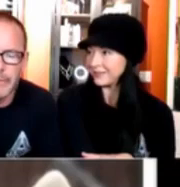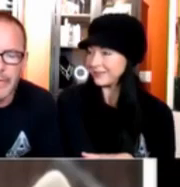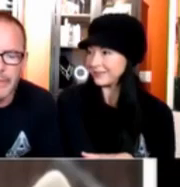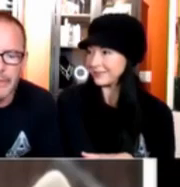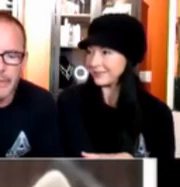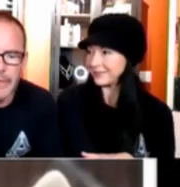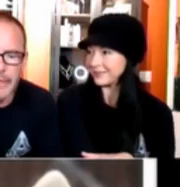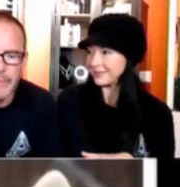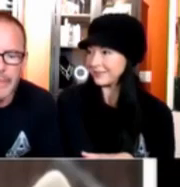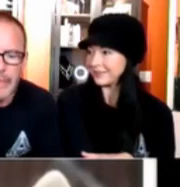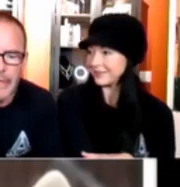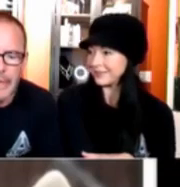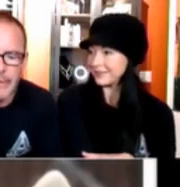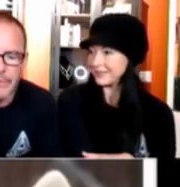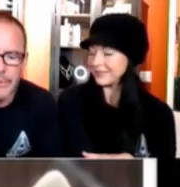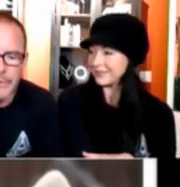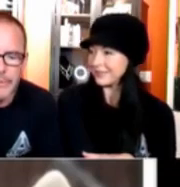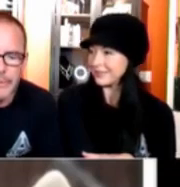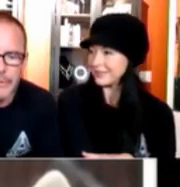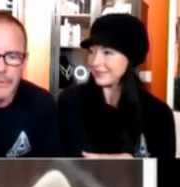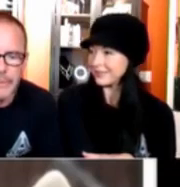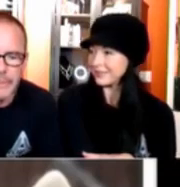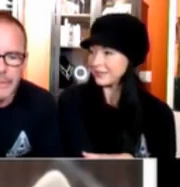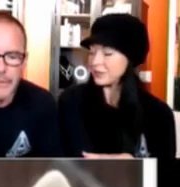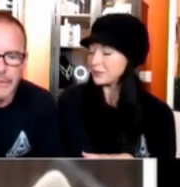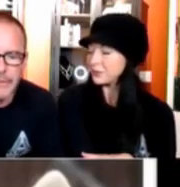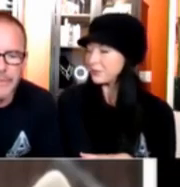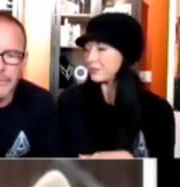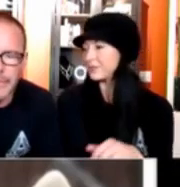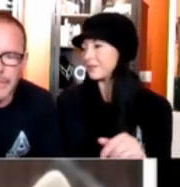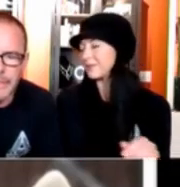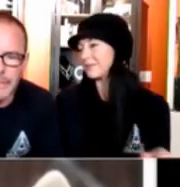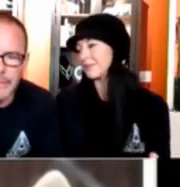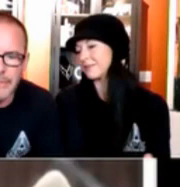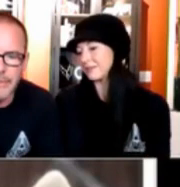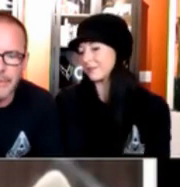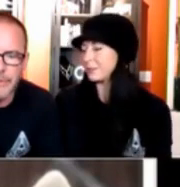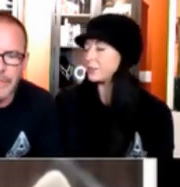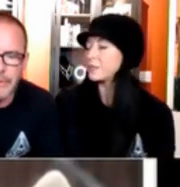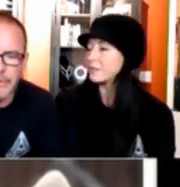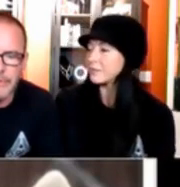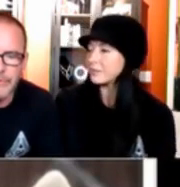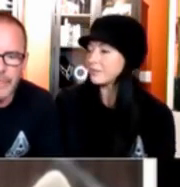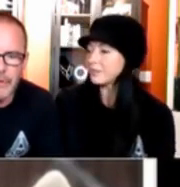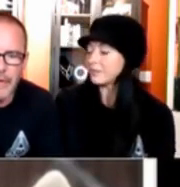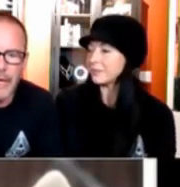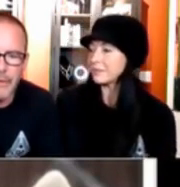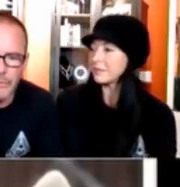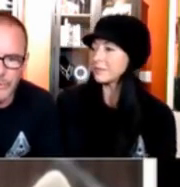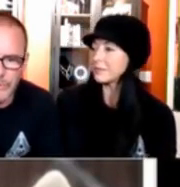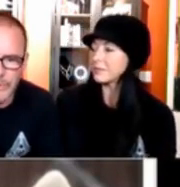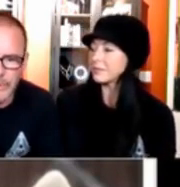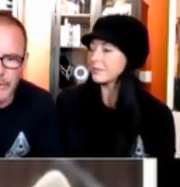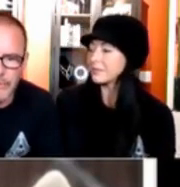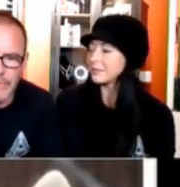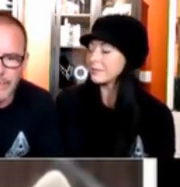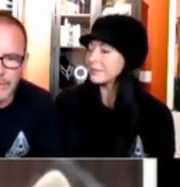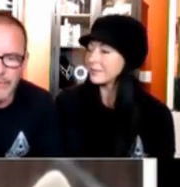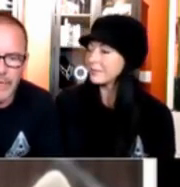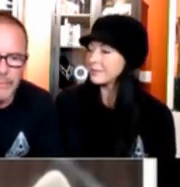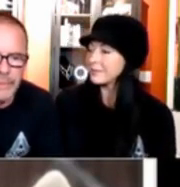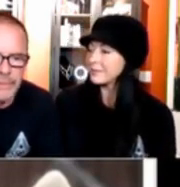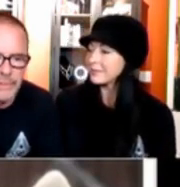talking about it all the time. And of course, they're still studying this and still trying to figure out how the wolves are